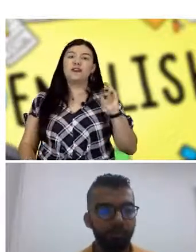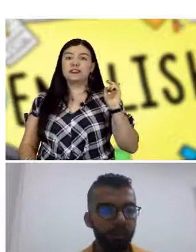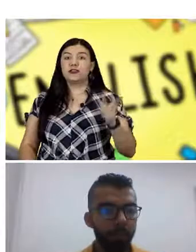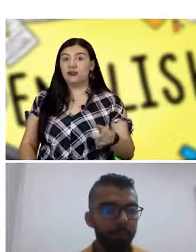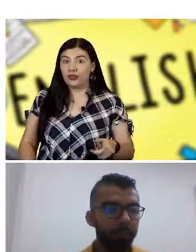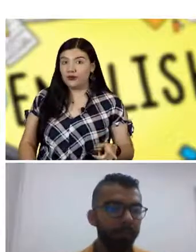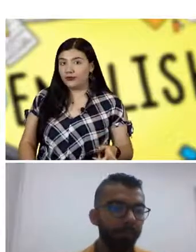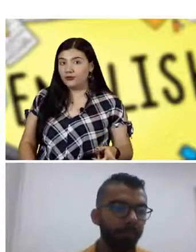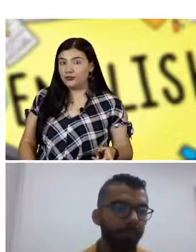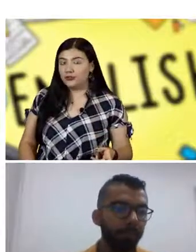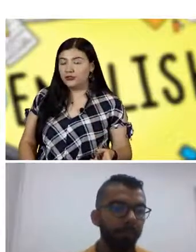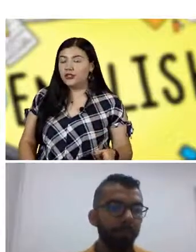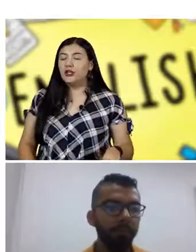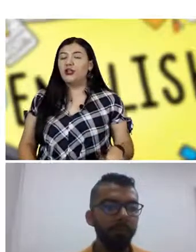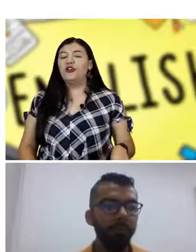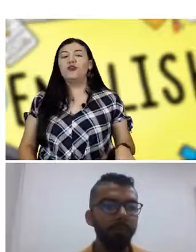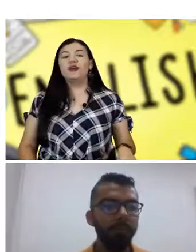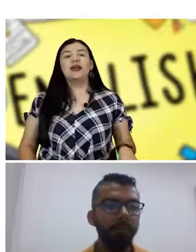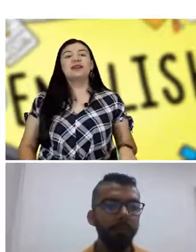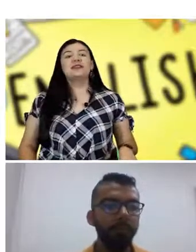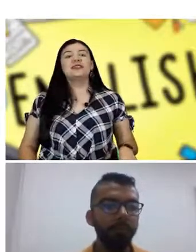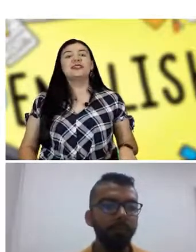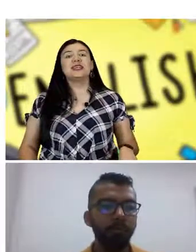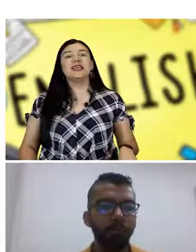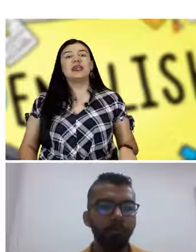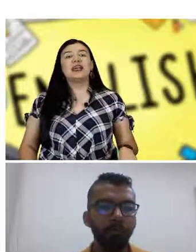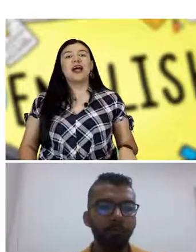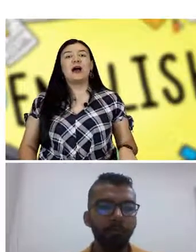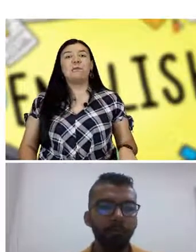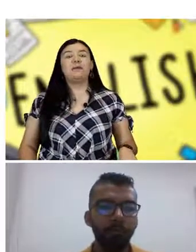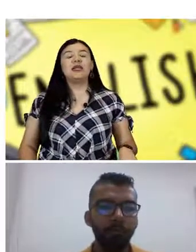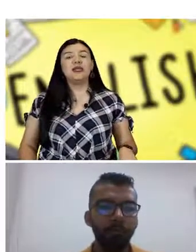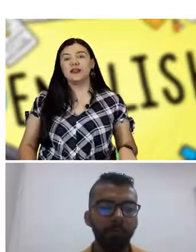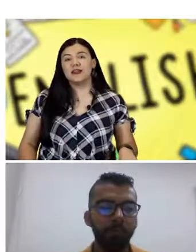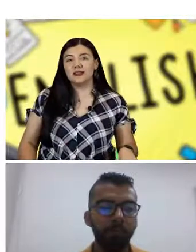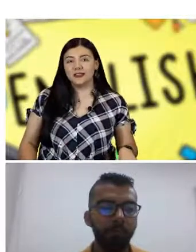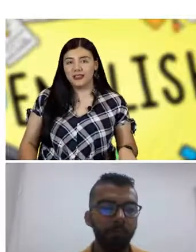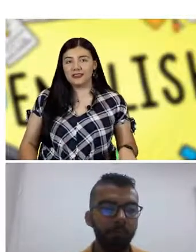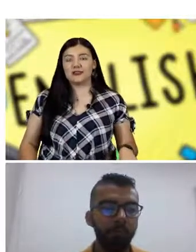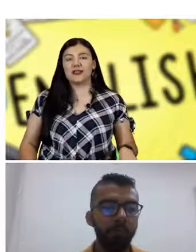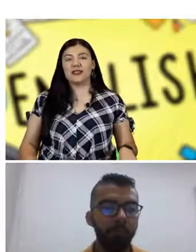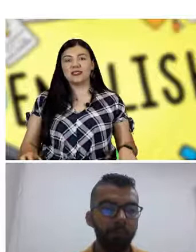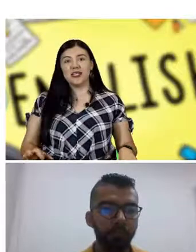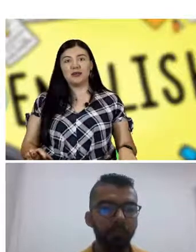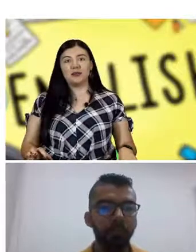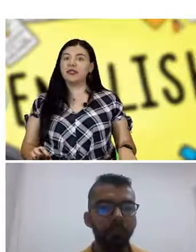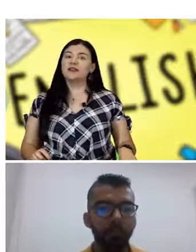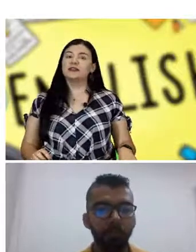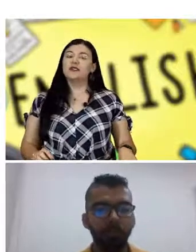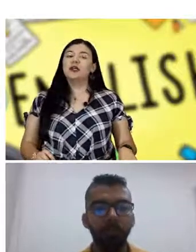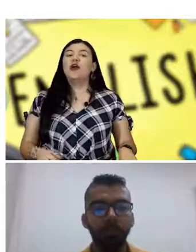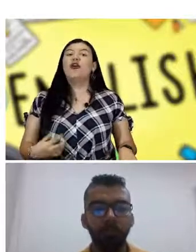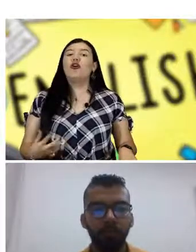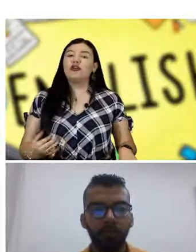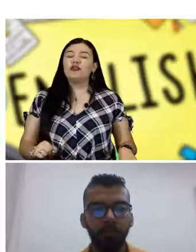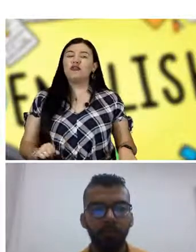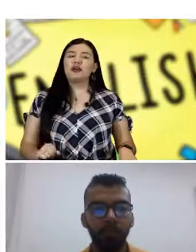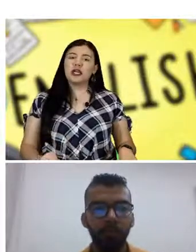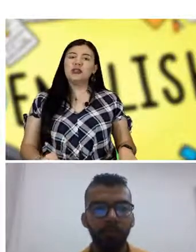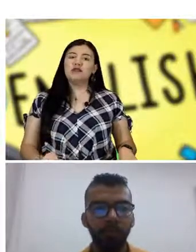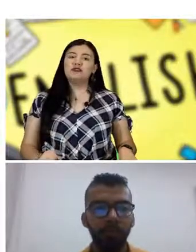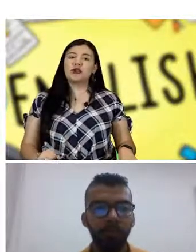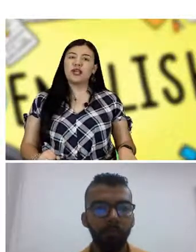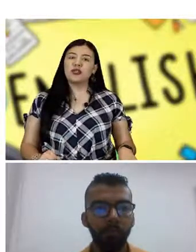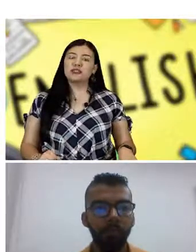if you have a sore throat, you can take a pill. Yes, you can take a pill. Or